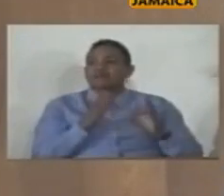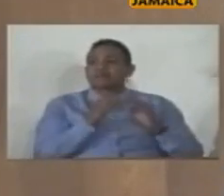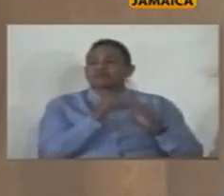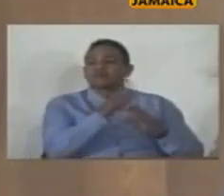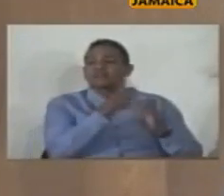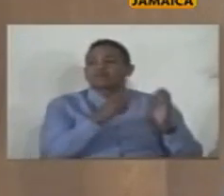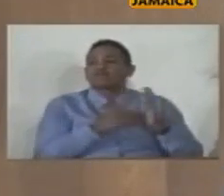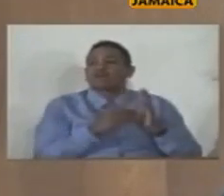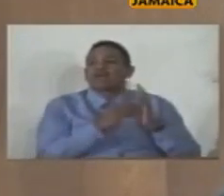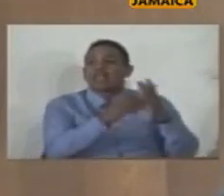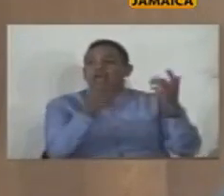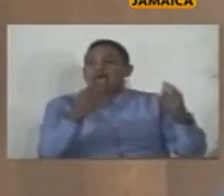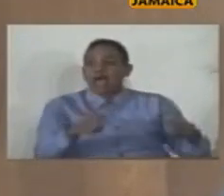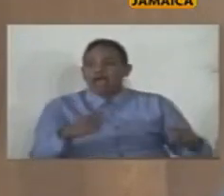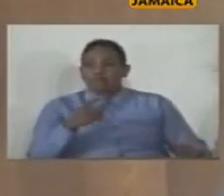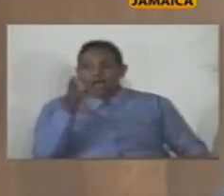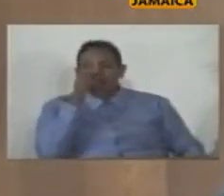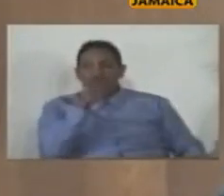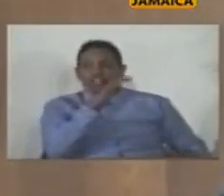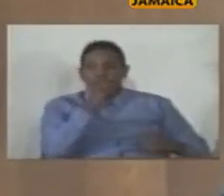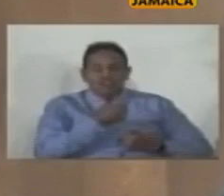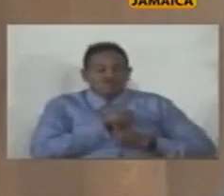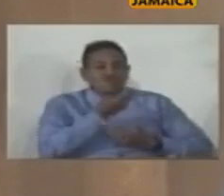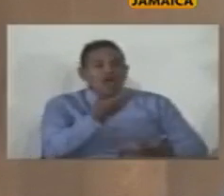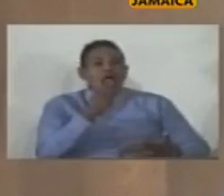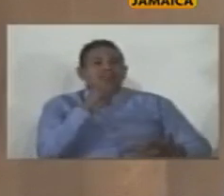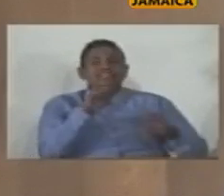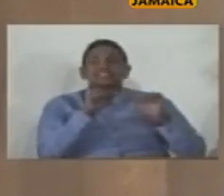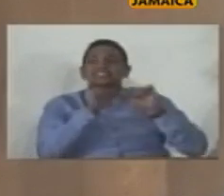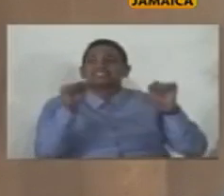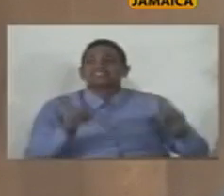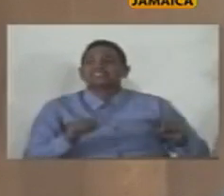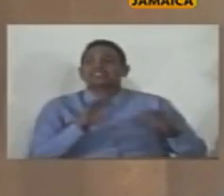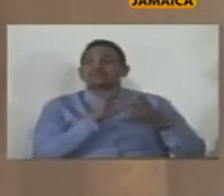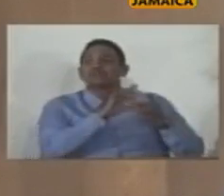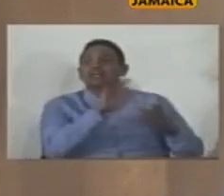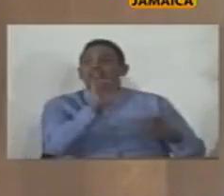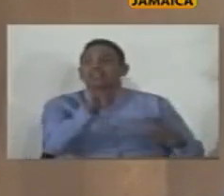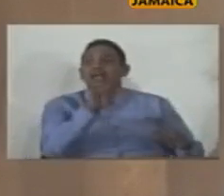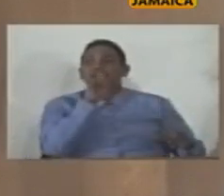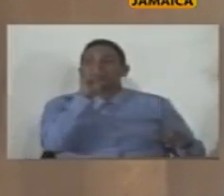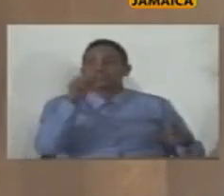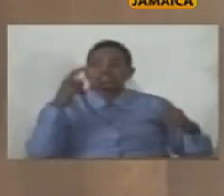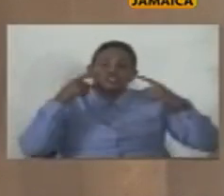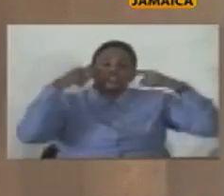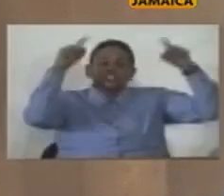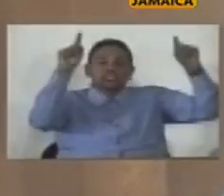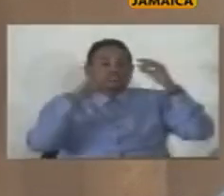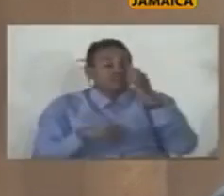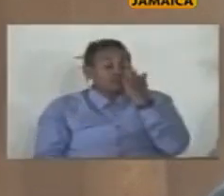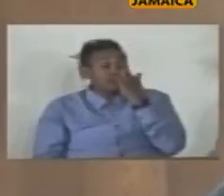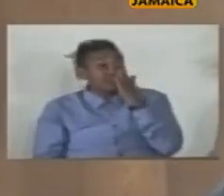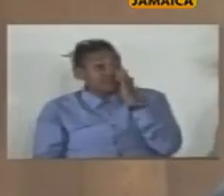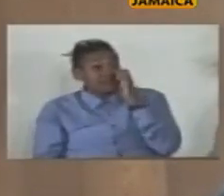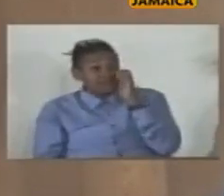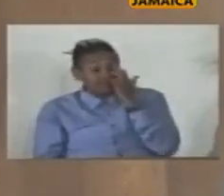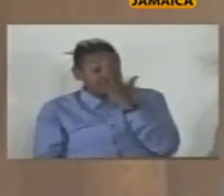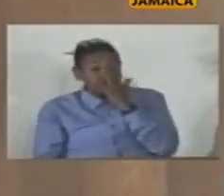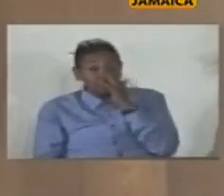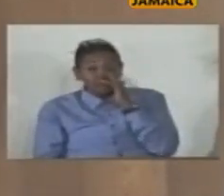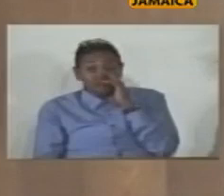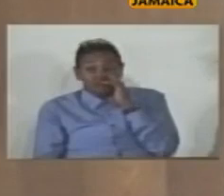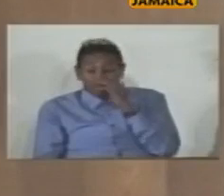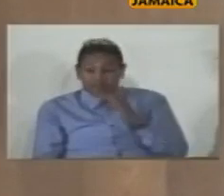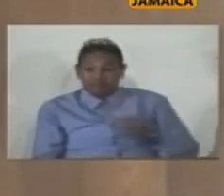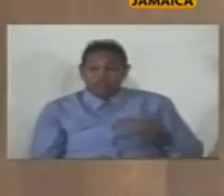basis and hearing their cries and assisting in this regard has been very successful. Through a partnership with the